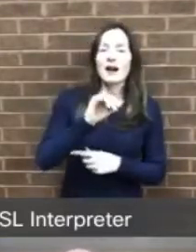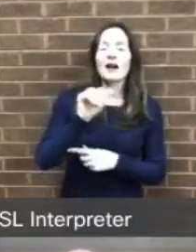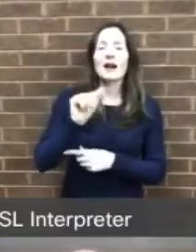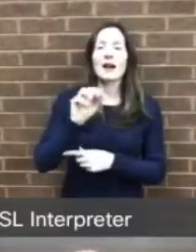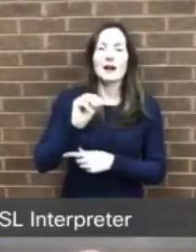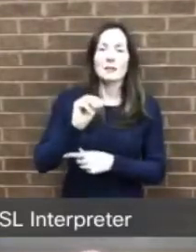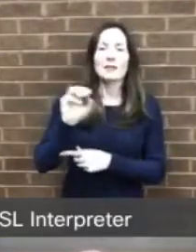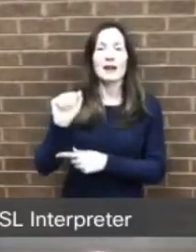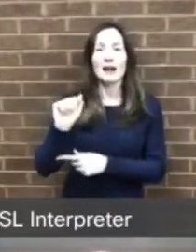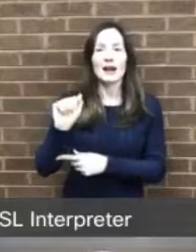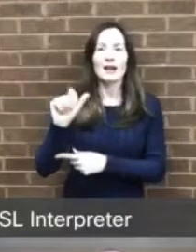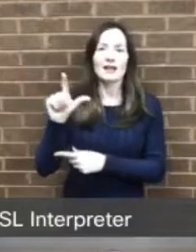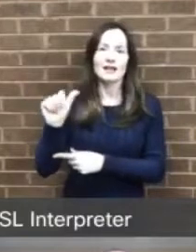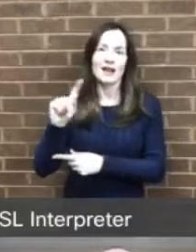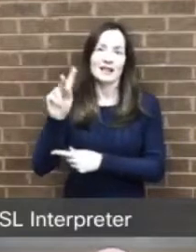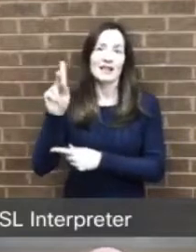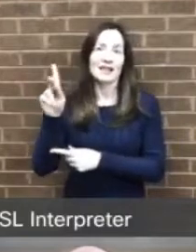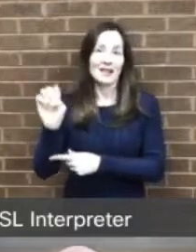you're welcome to sing along.